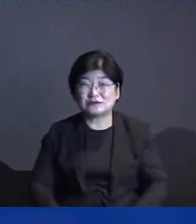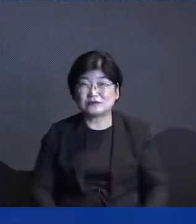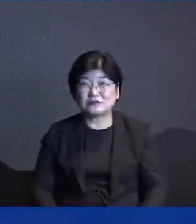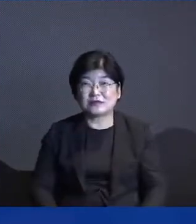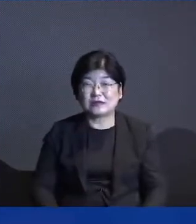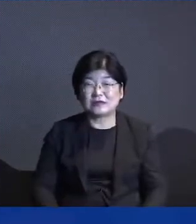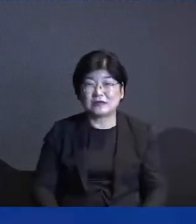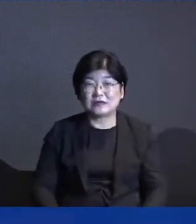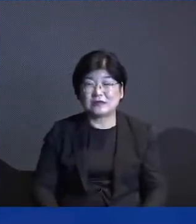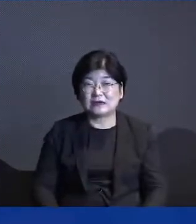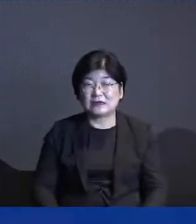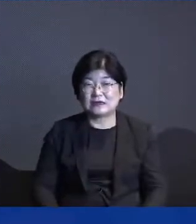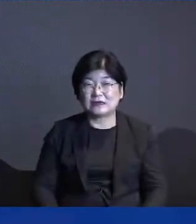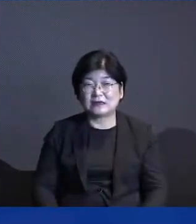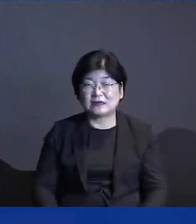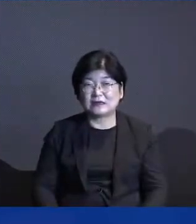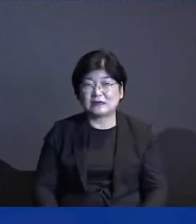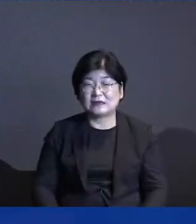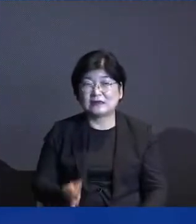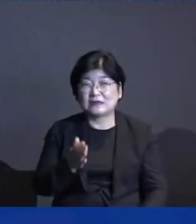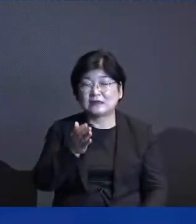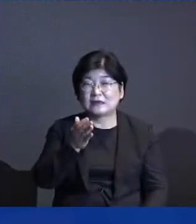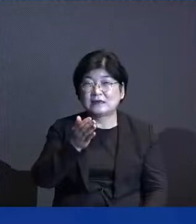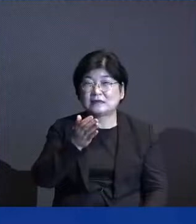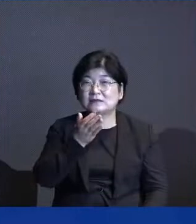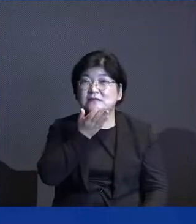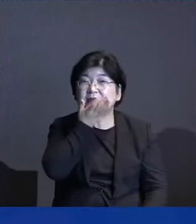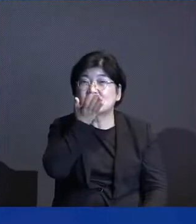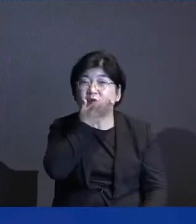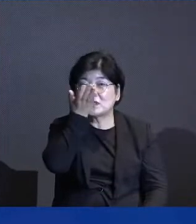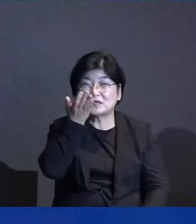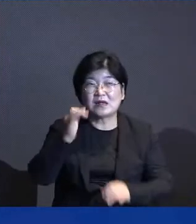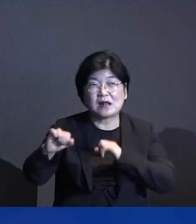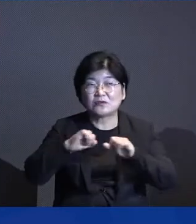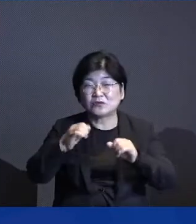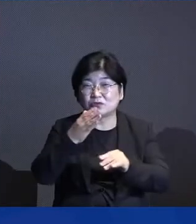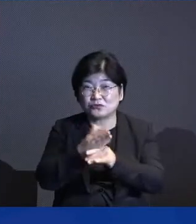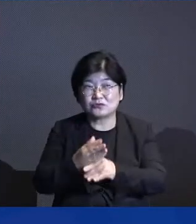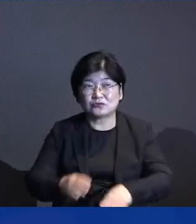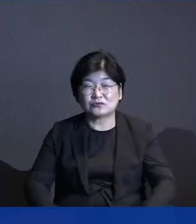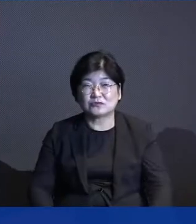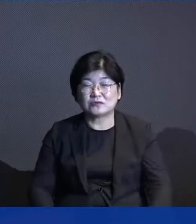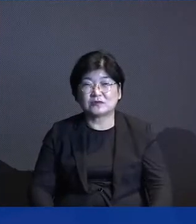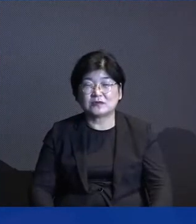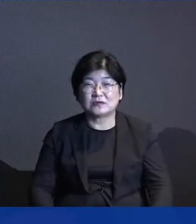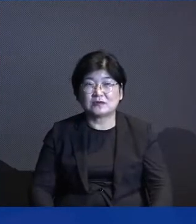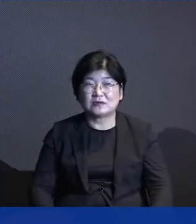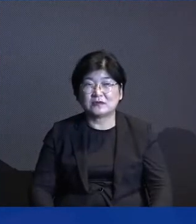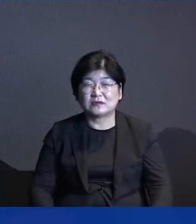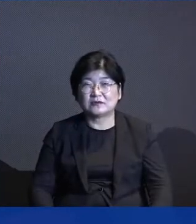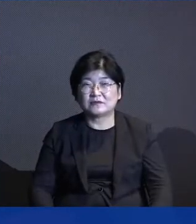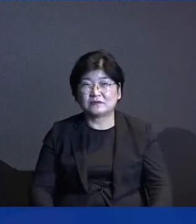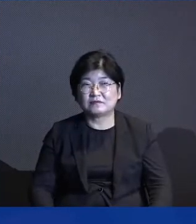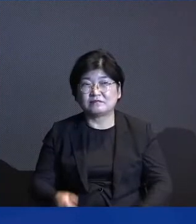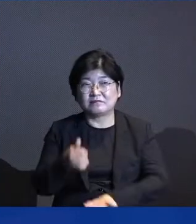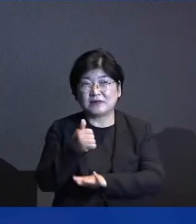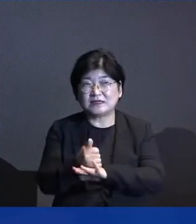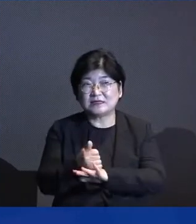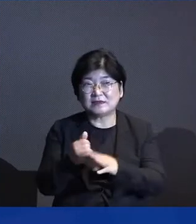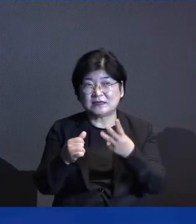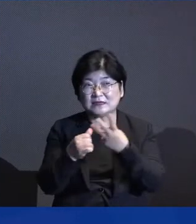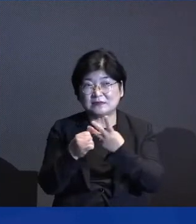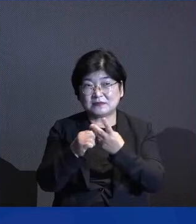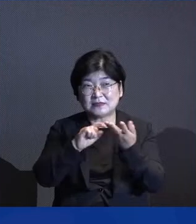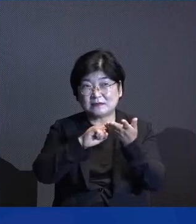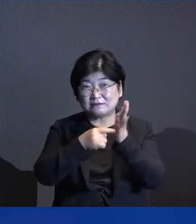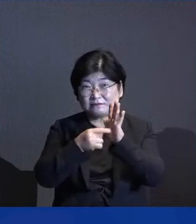So let's welcome our last and the third presenter, Dr. Sunwoo Lee. Dr.